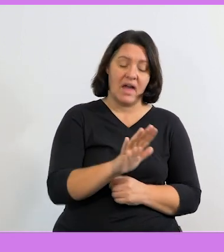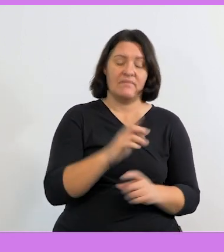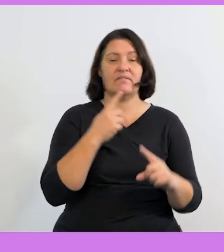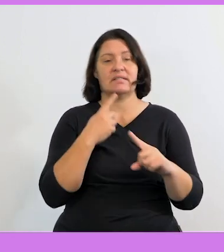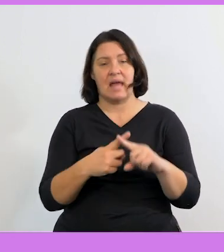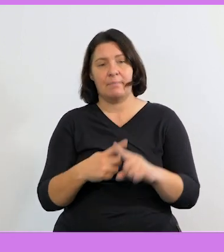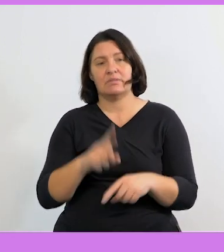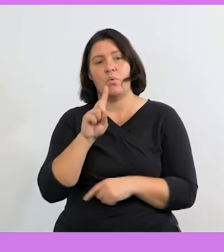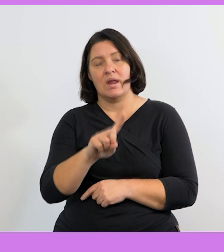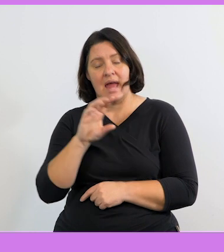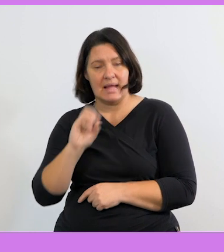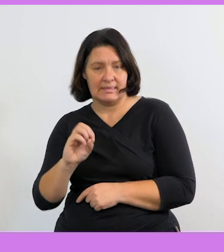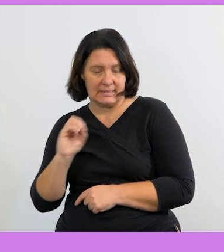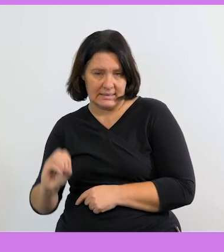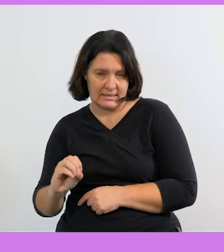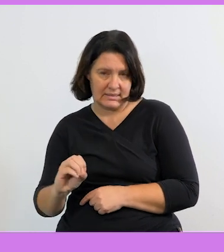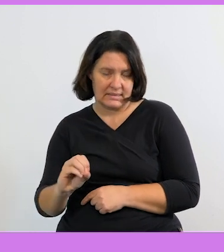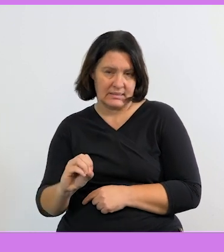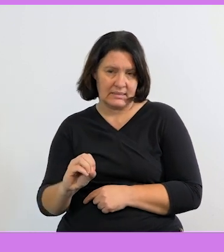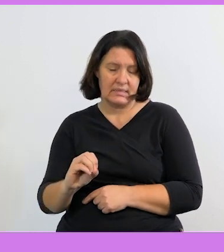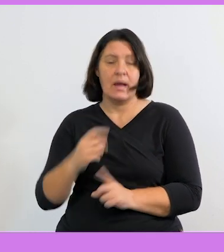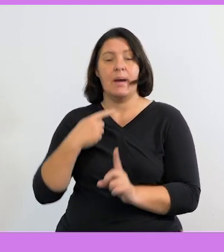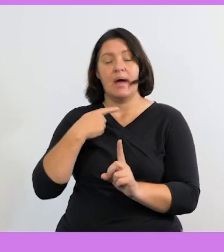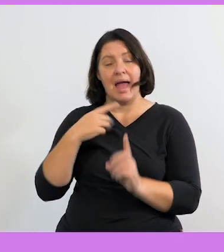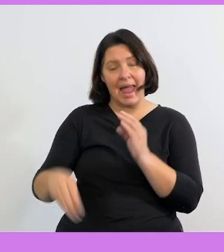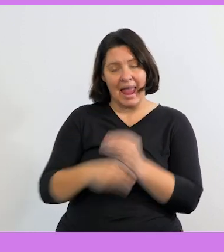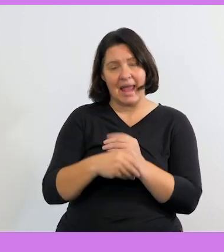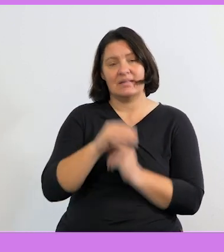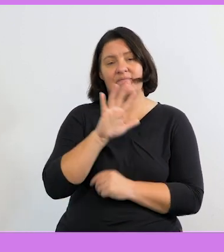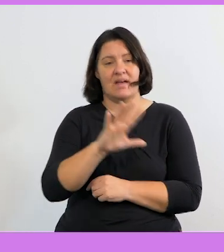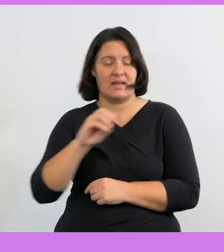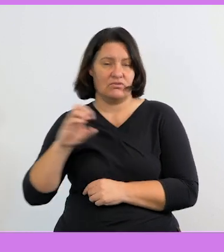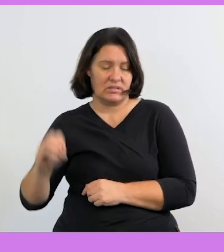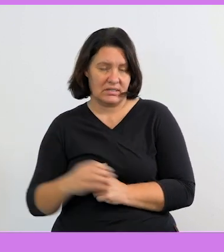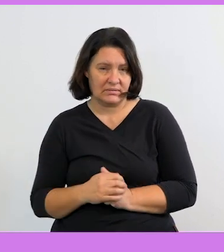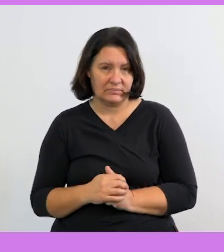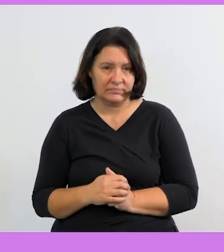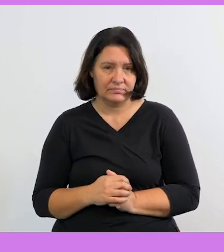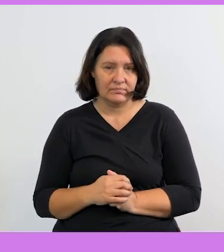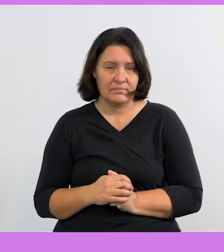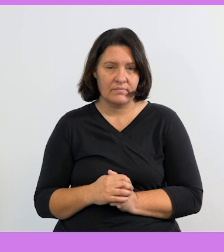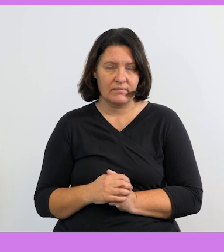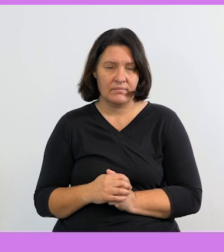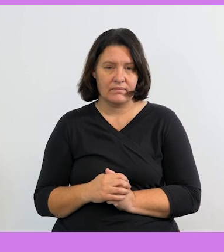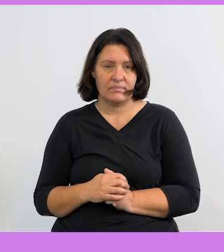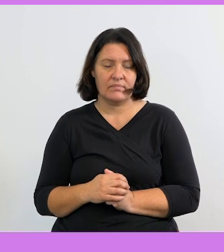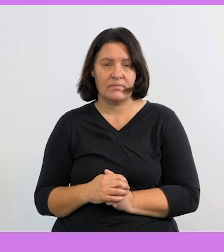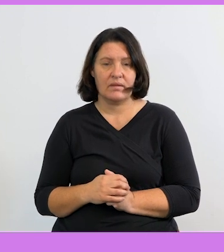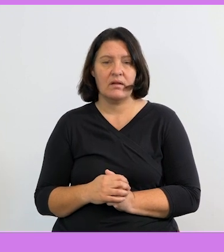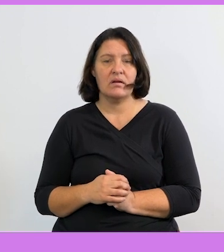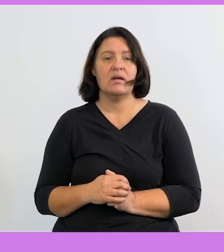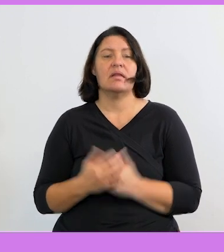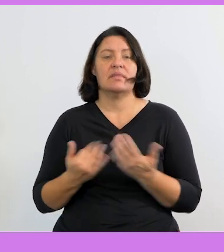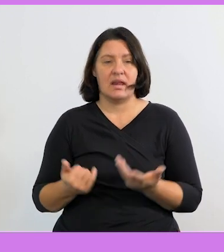5, multiply by the 100 bunny chows. Then I still have to add the 500 Rand for the